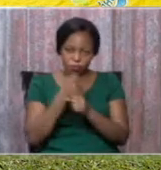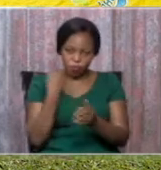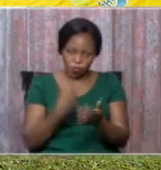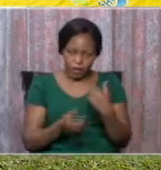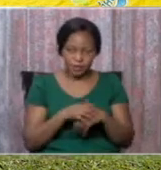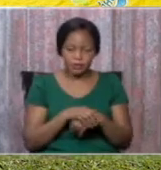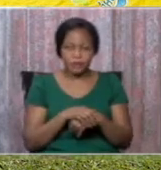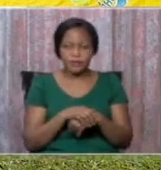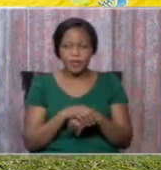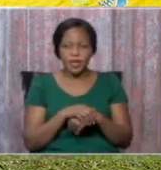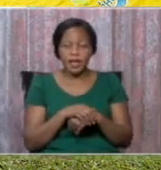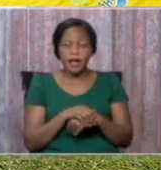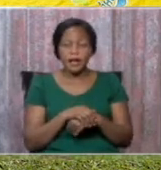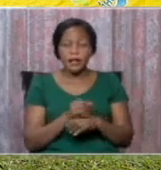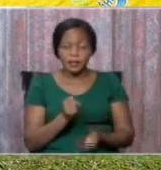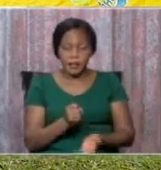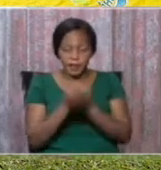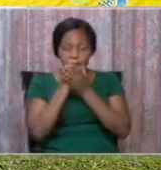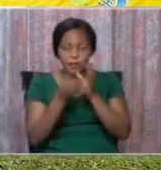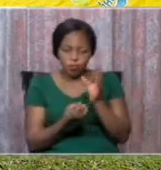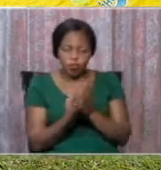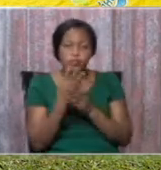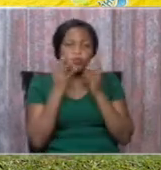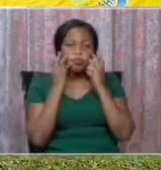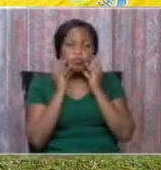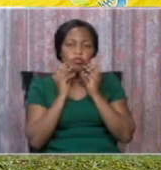hair. It also helps,